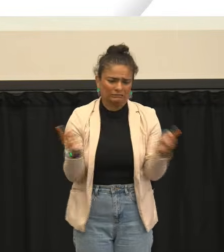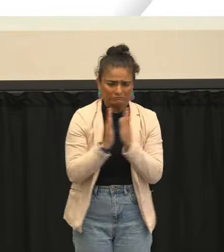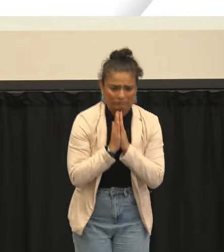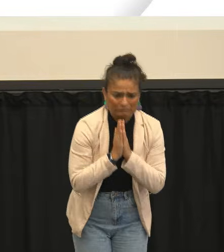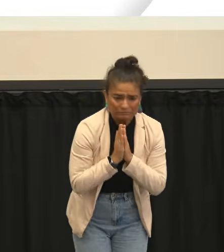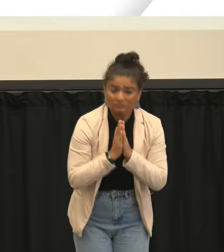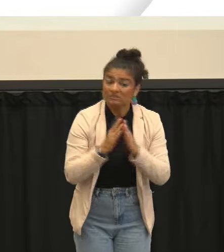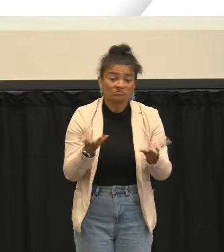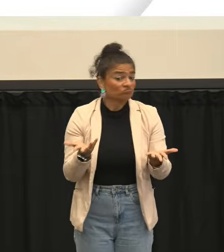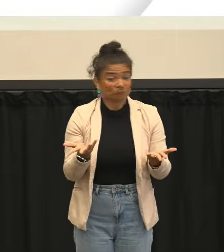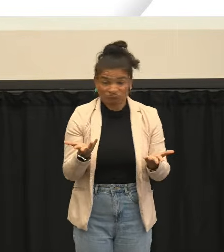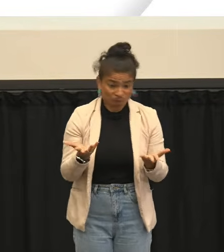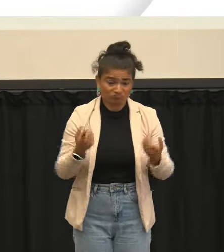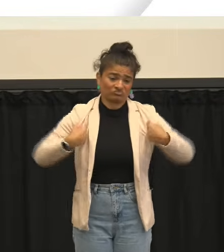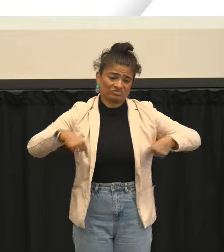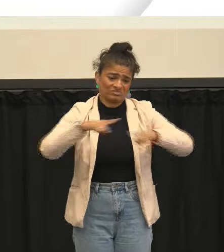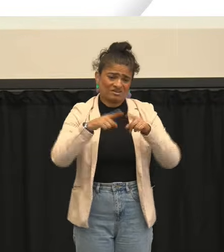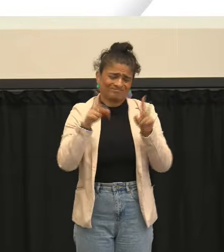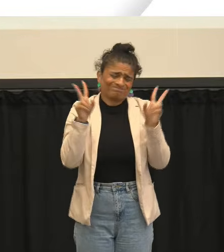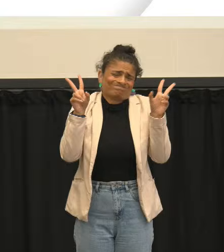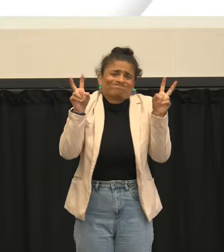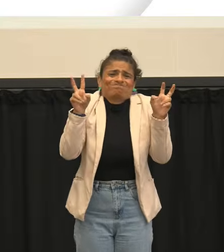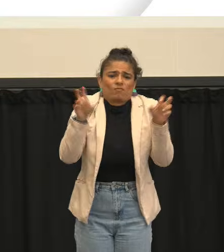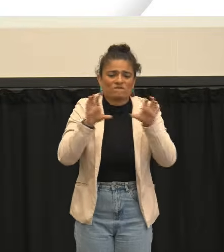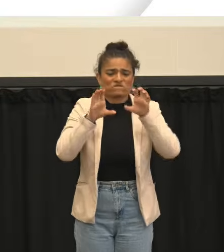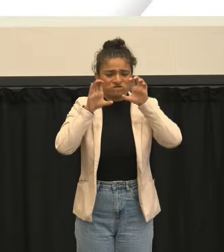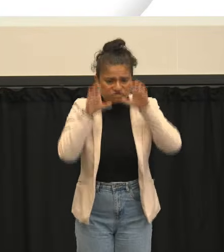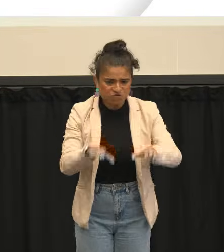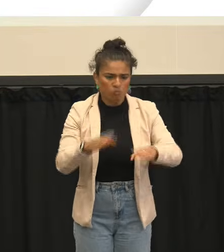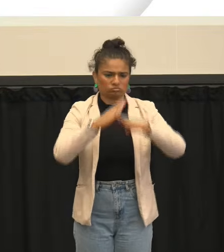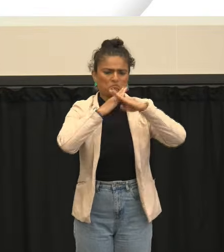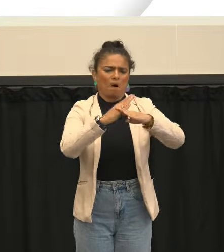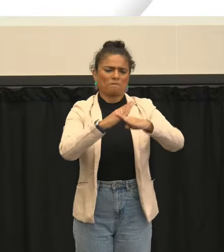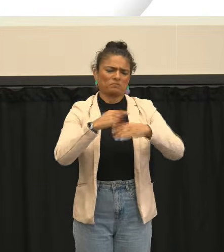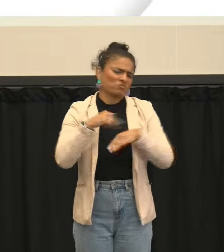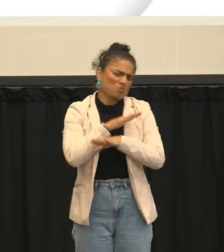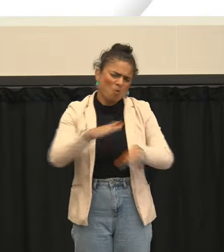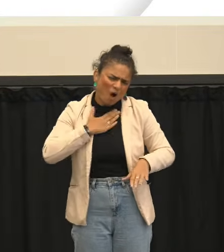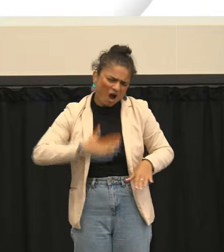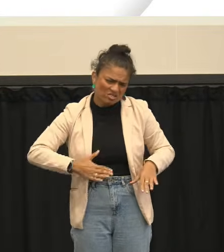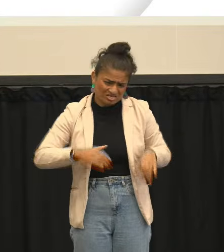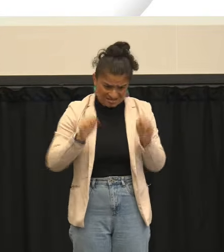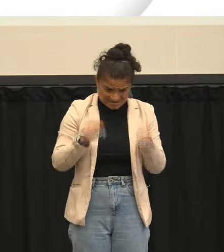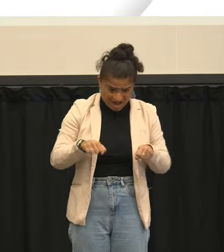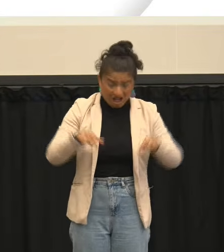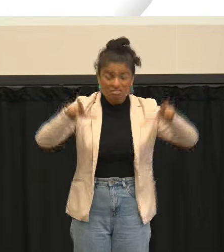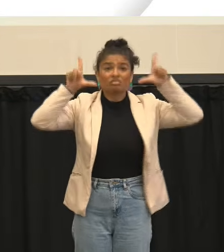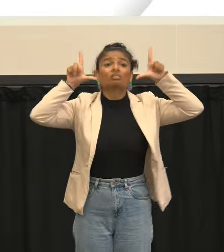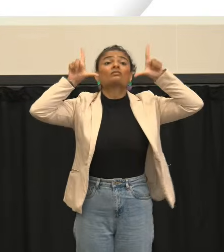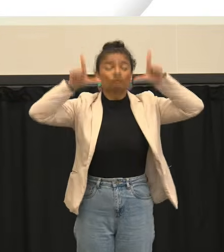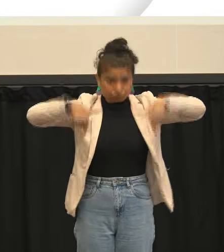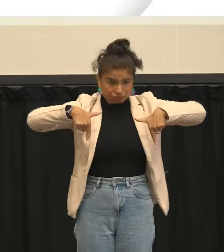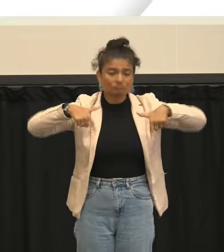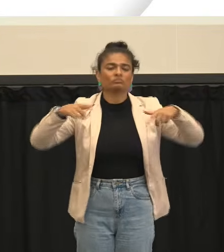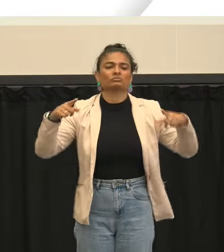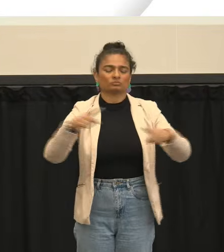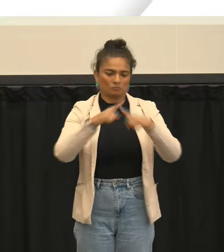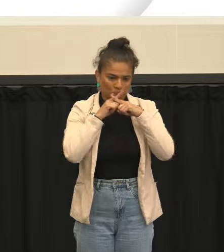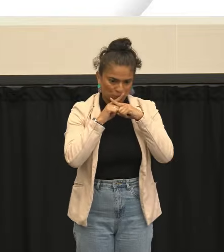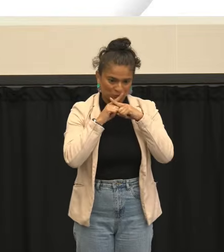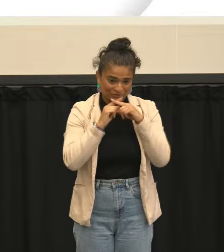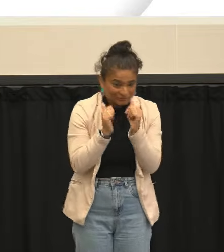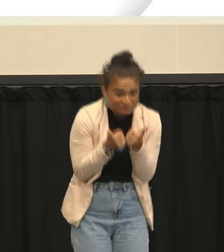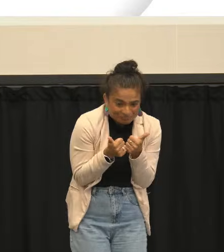It's really problematic for others to follow the main screen if there are too many of you still leaving your screen and